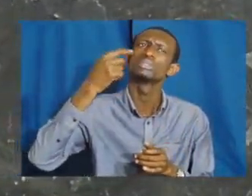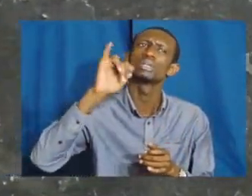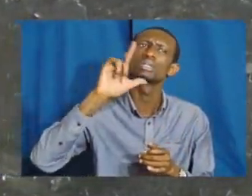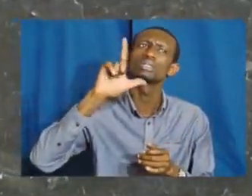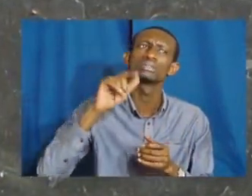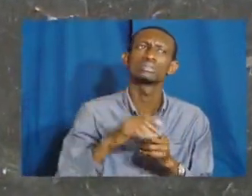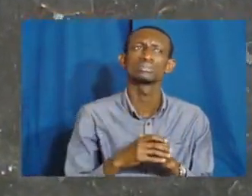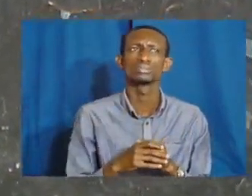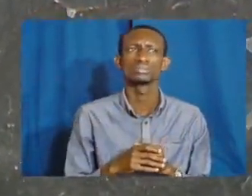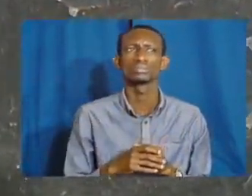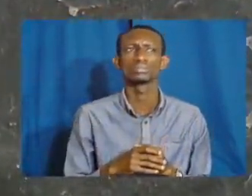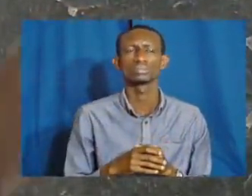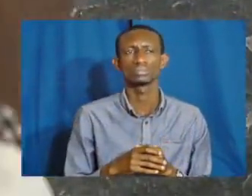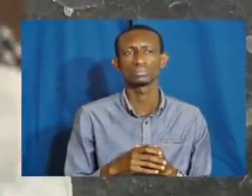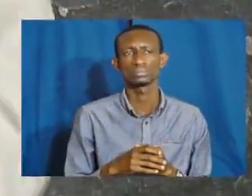2-methyl